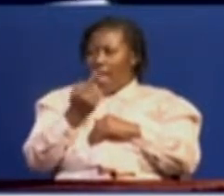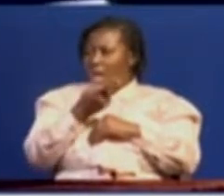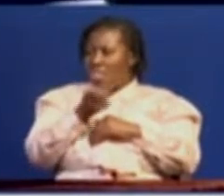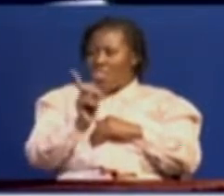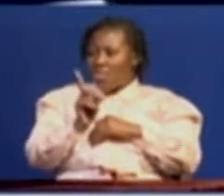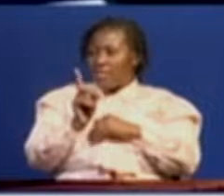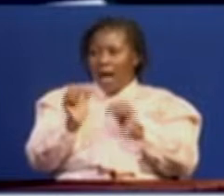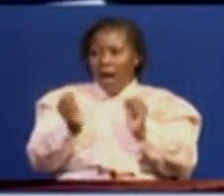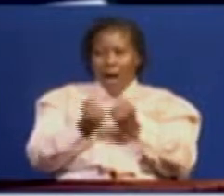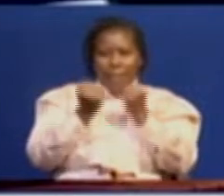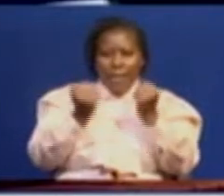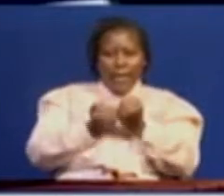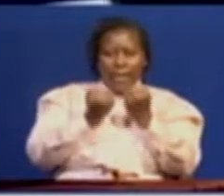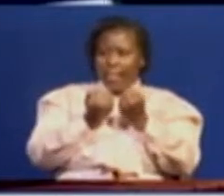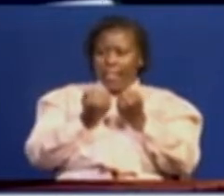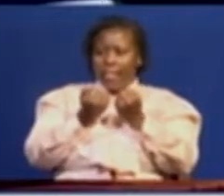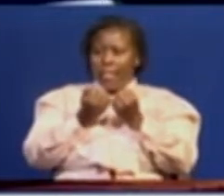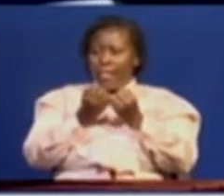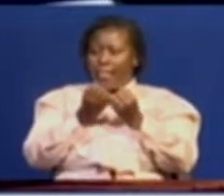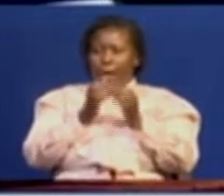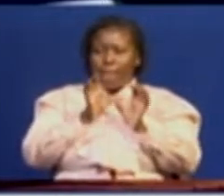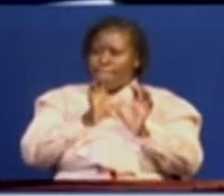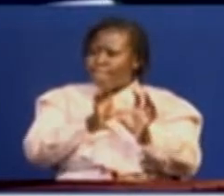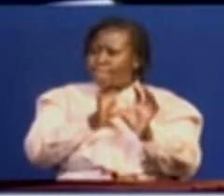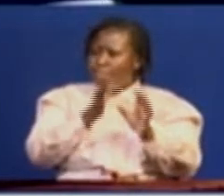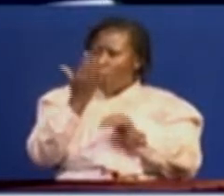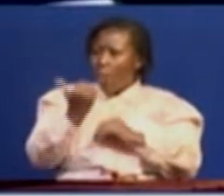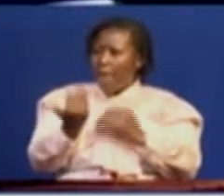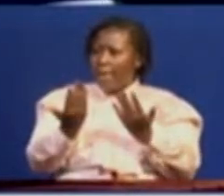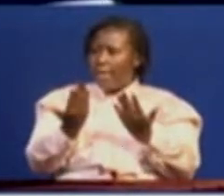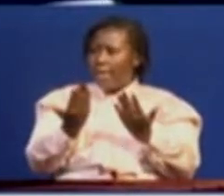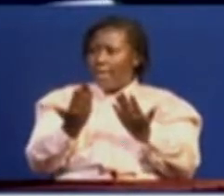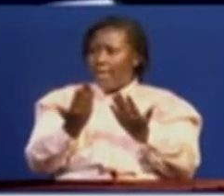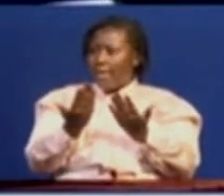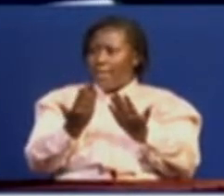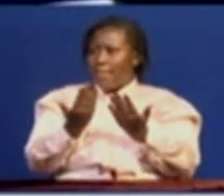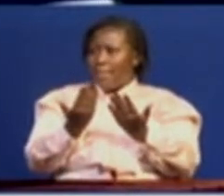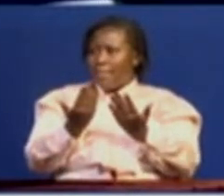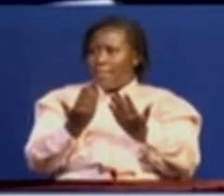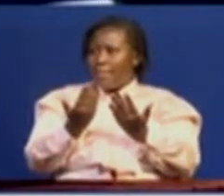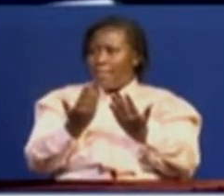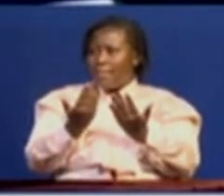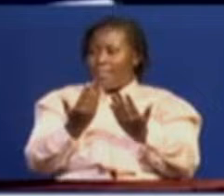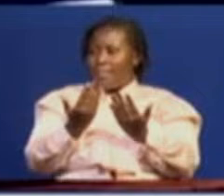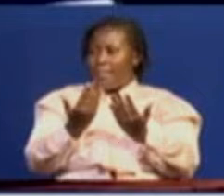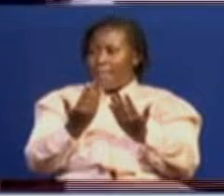why were those threats? Where were they coming from? In summary,